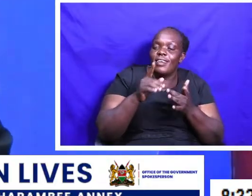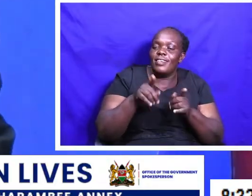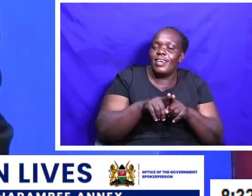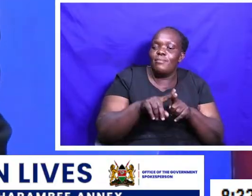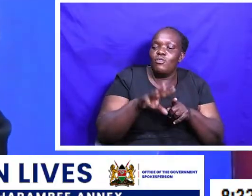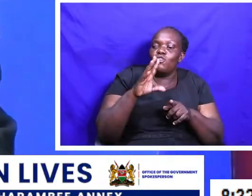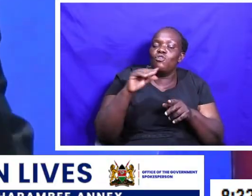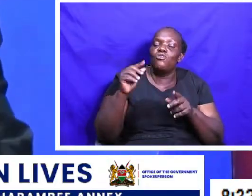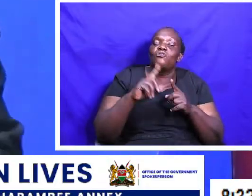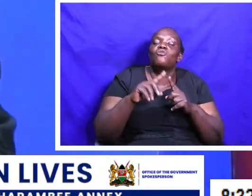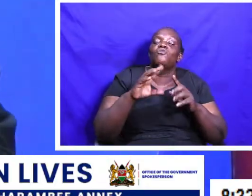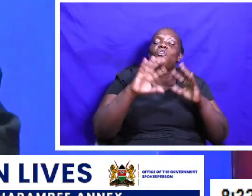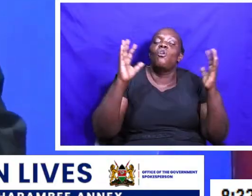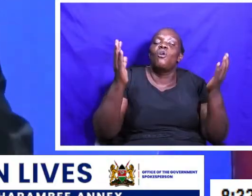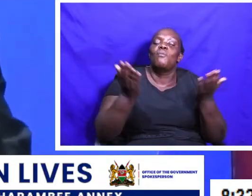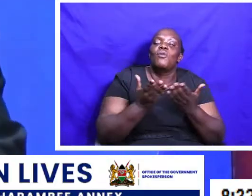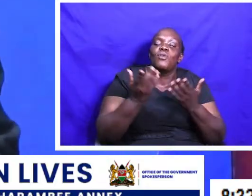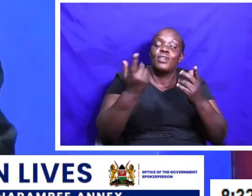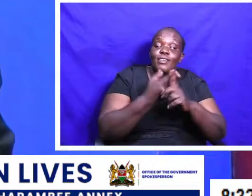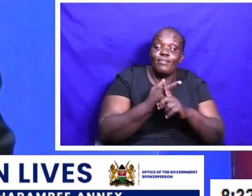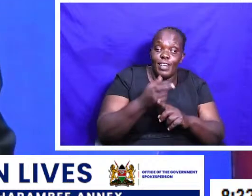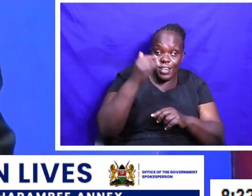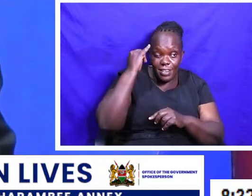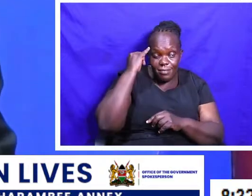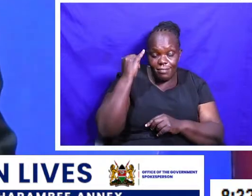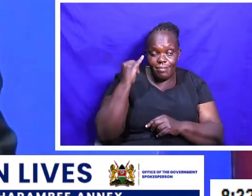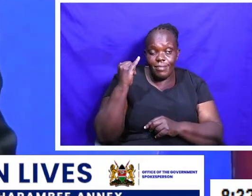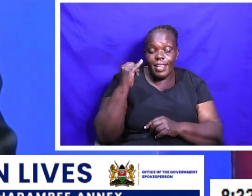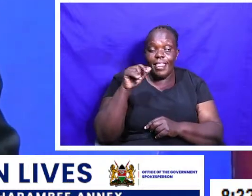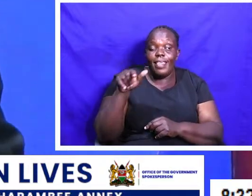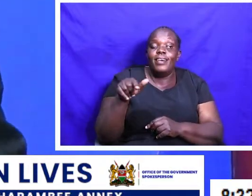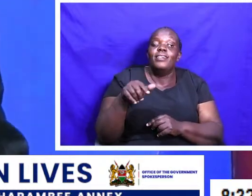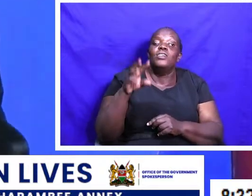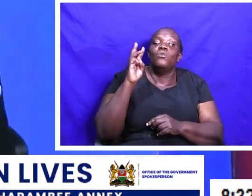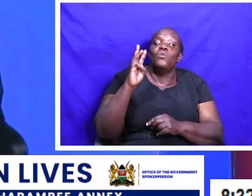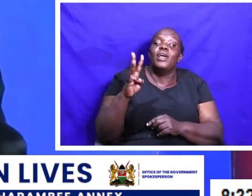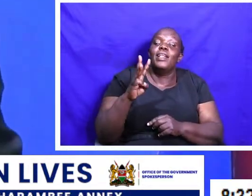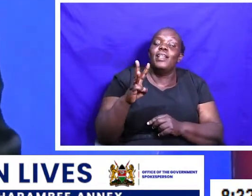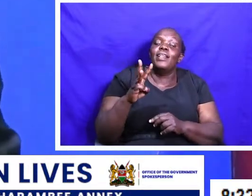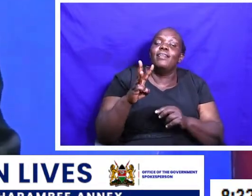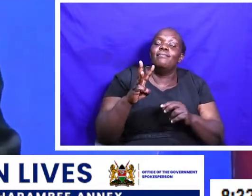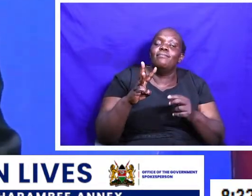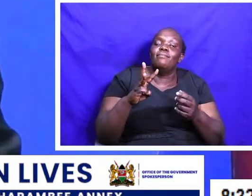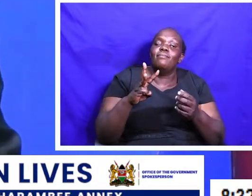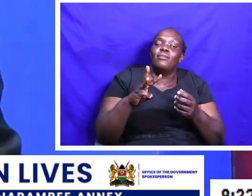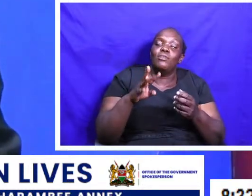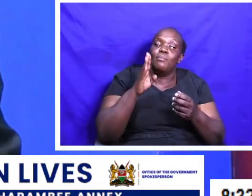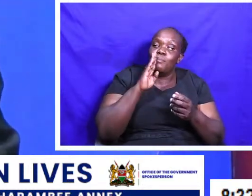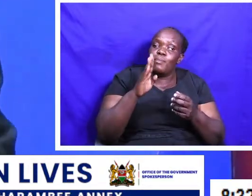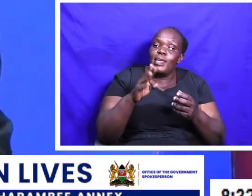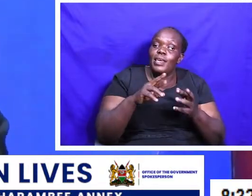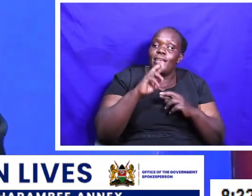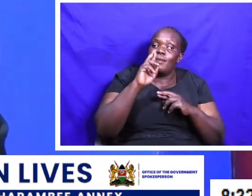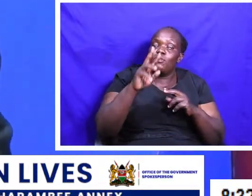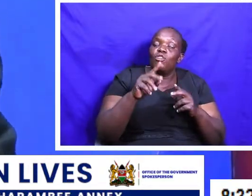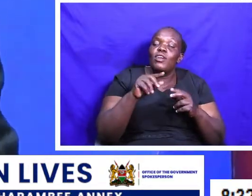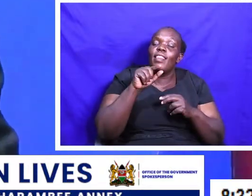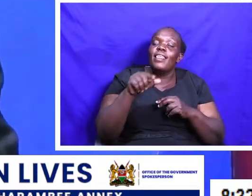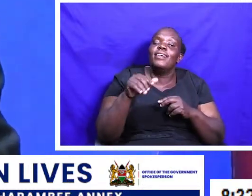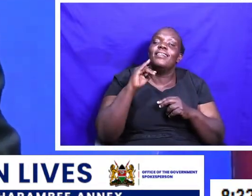but we are going global in different areas, so that in BSF they can be employed in